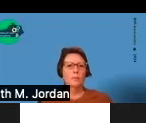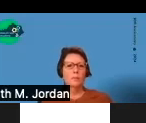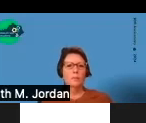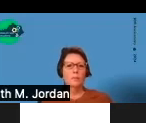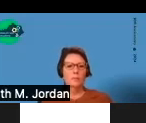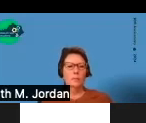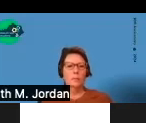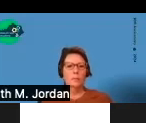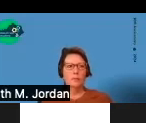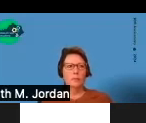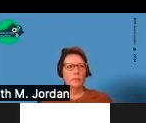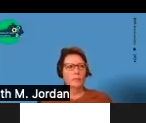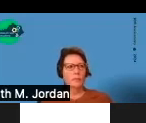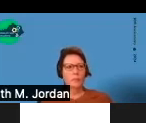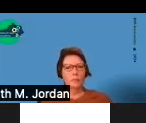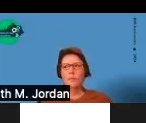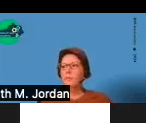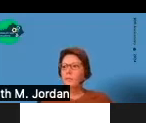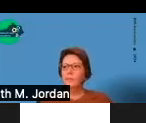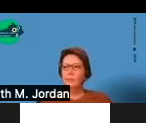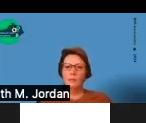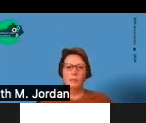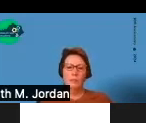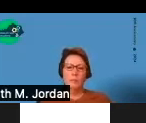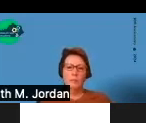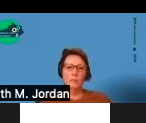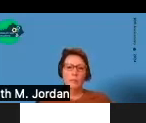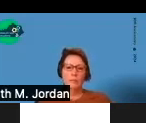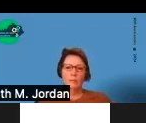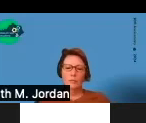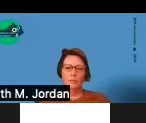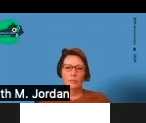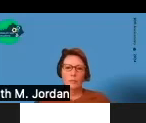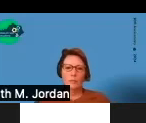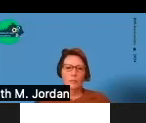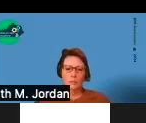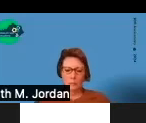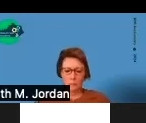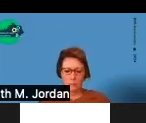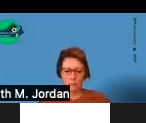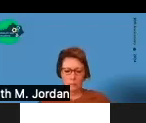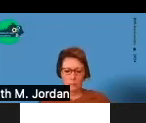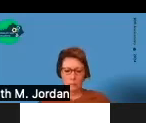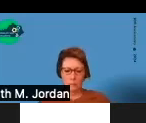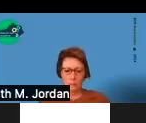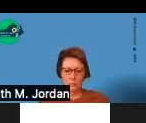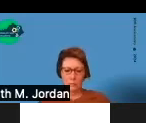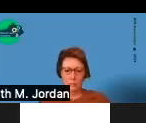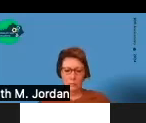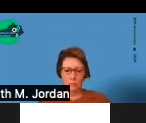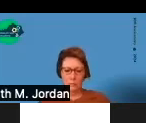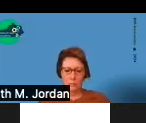These youth have a lot of needs, and so we try to get them talking and get involved in therapy, making sure their